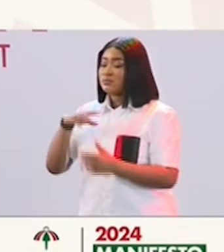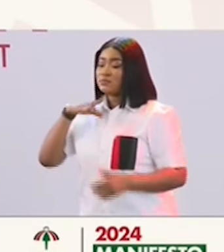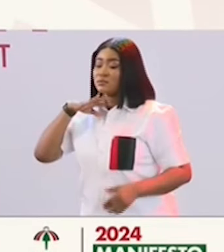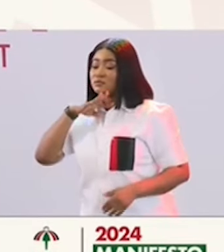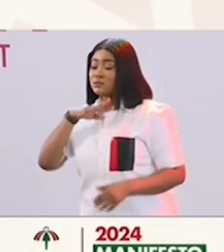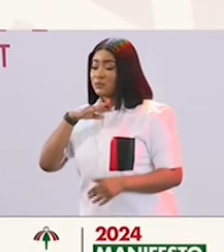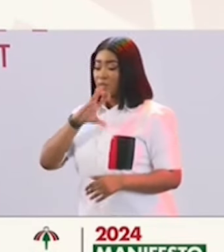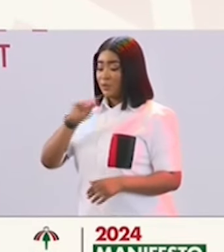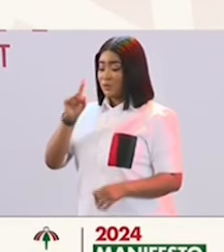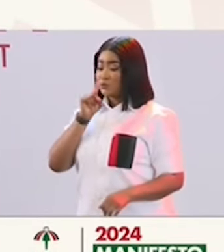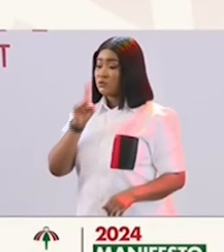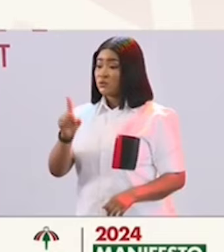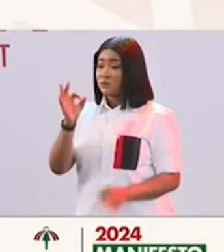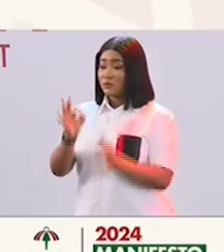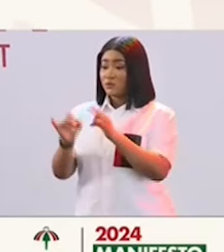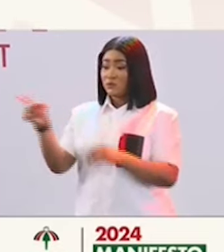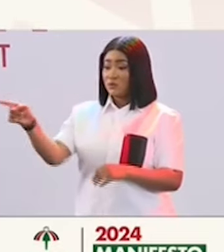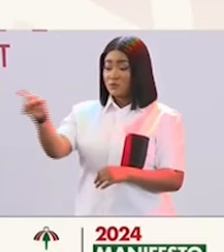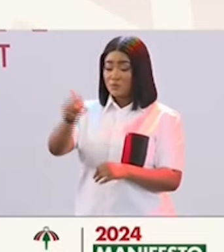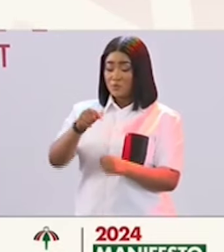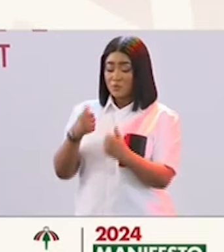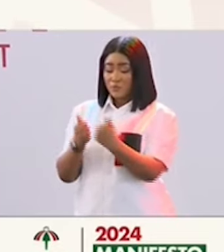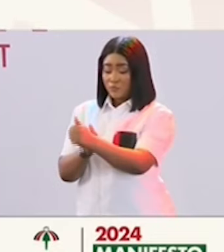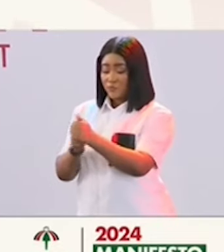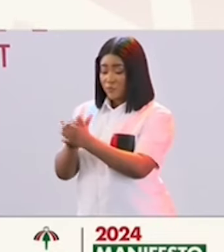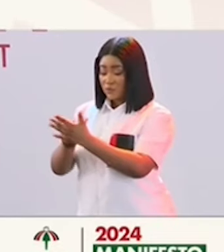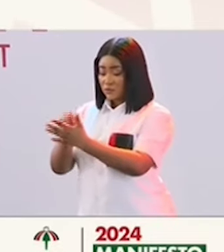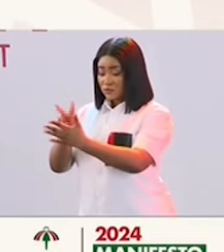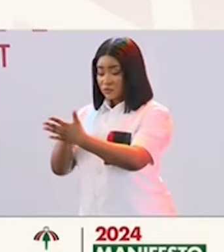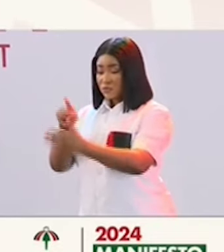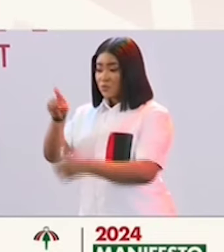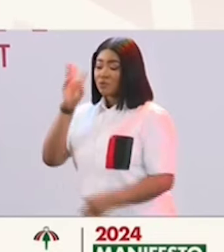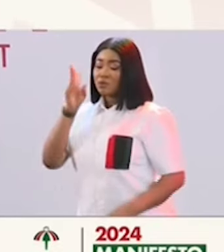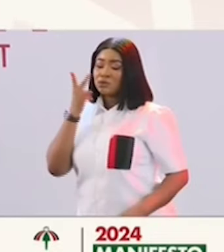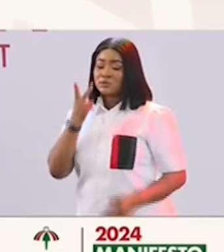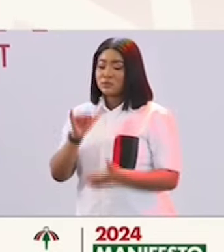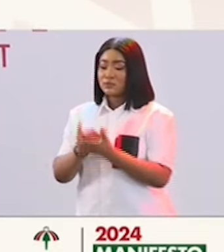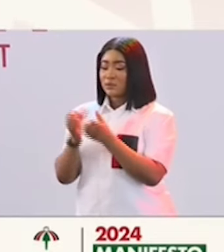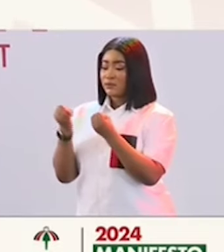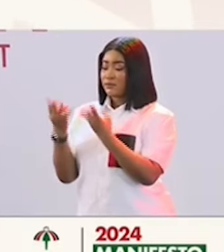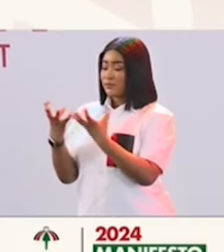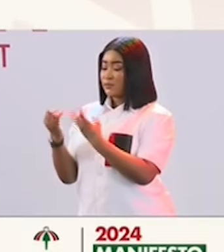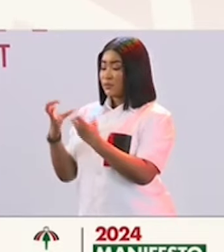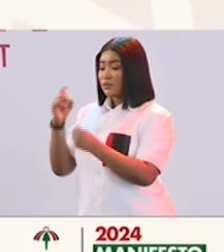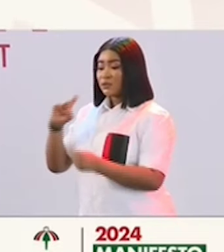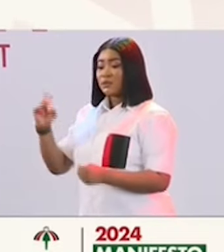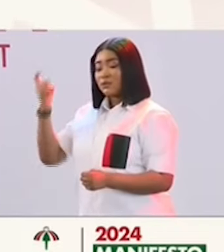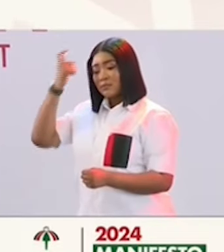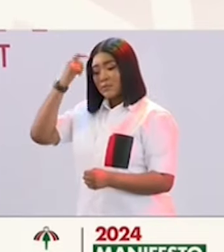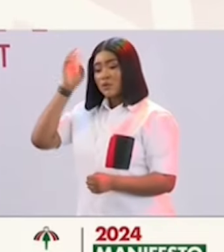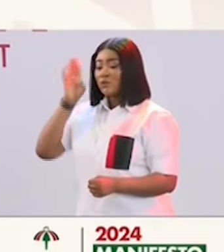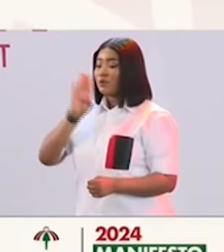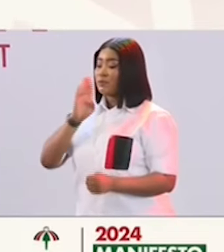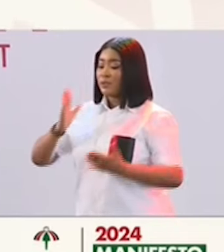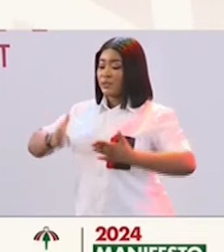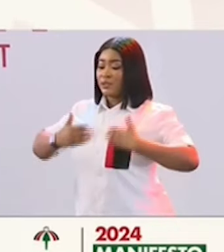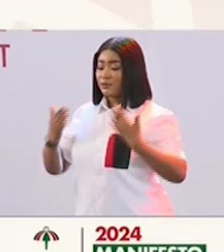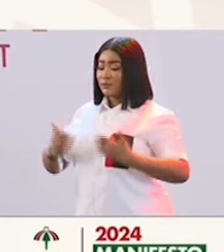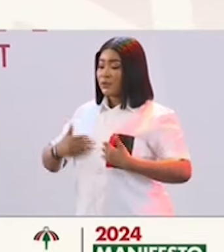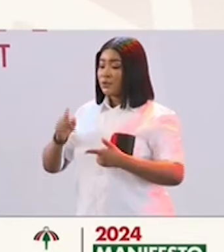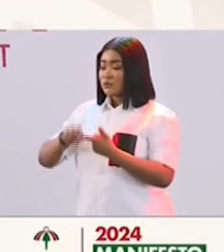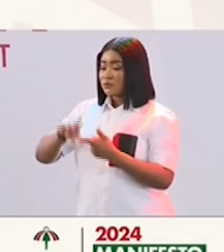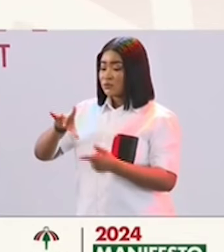truly, if you go through the record, you know that many governments would actually be happy to find